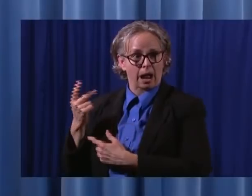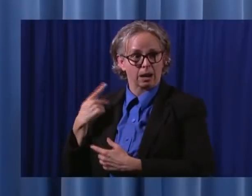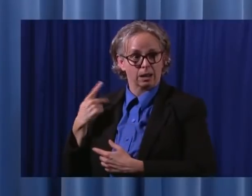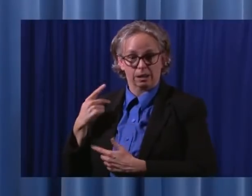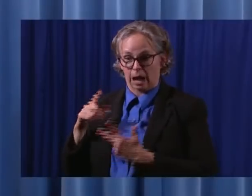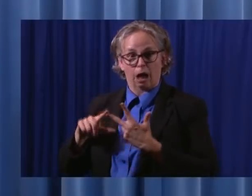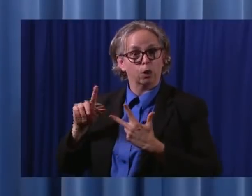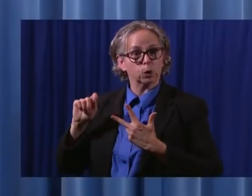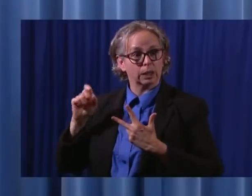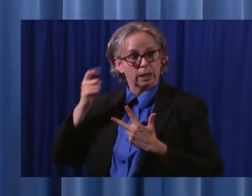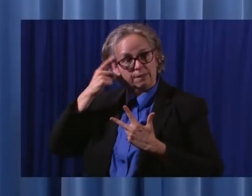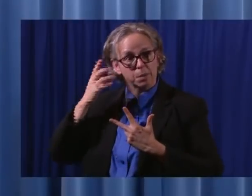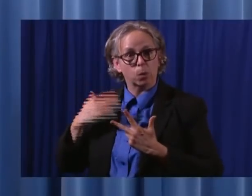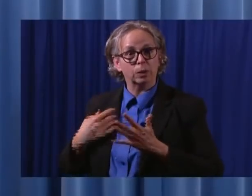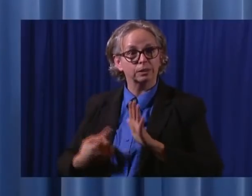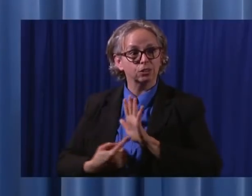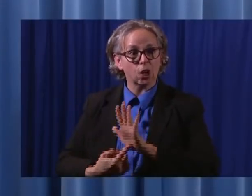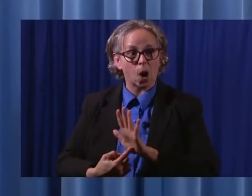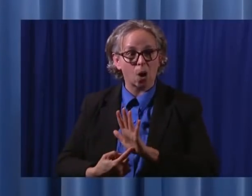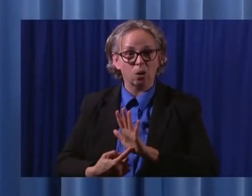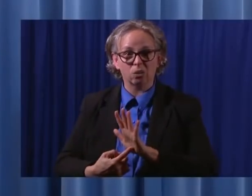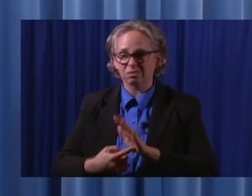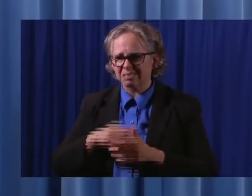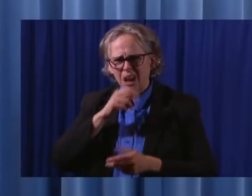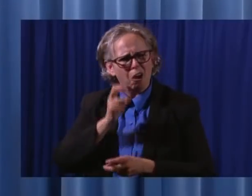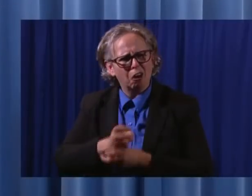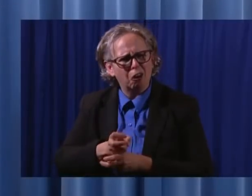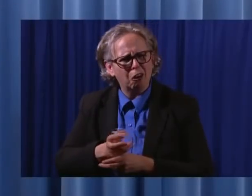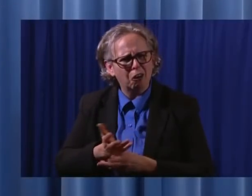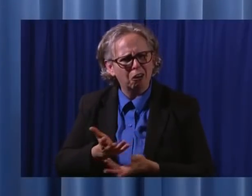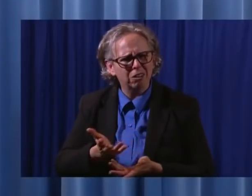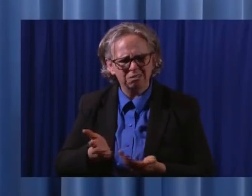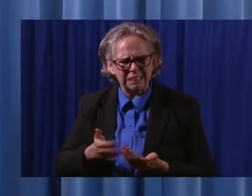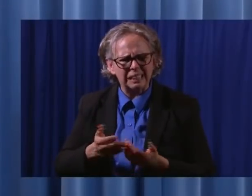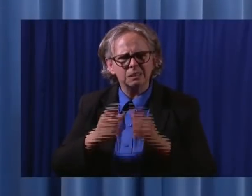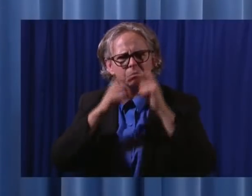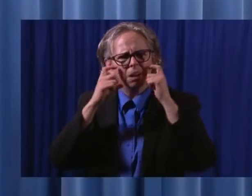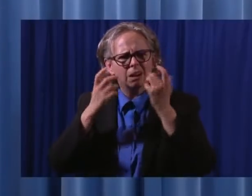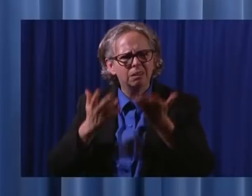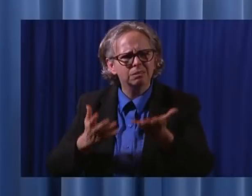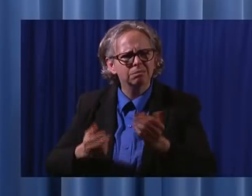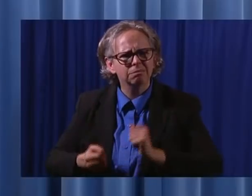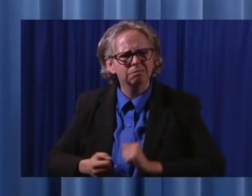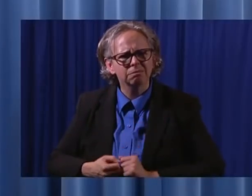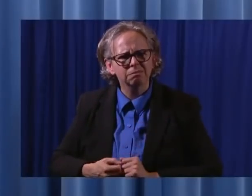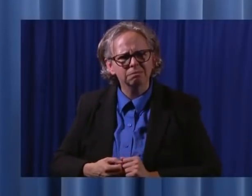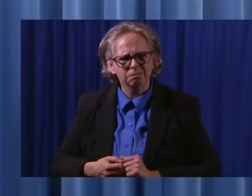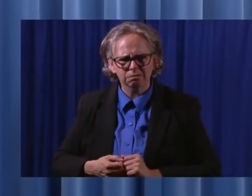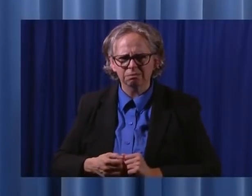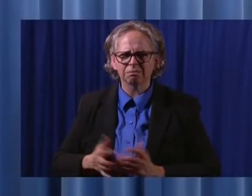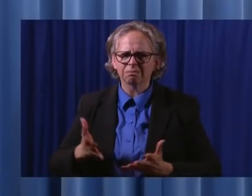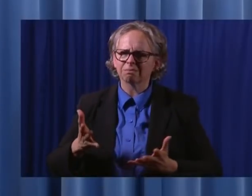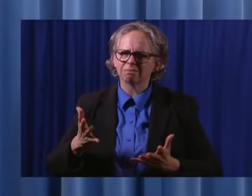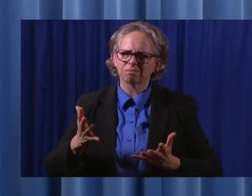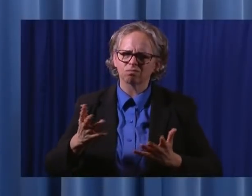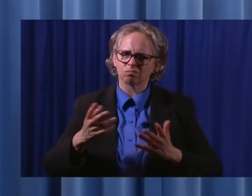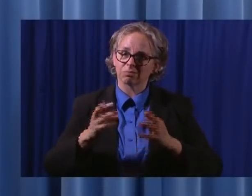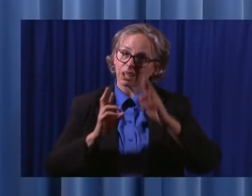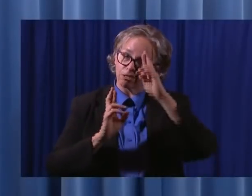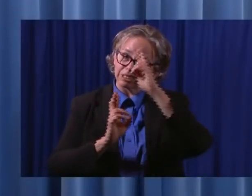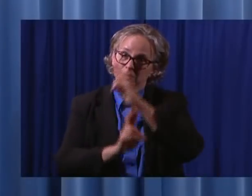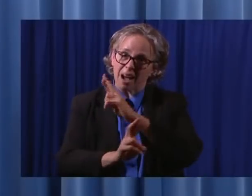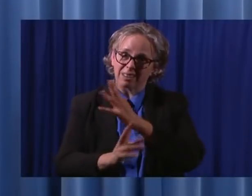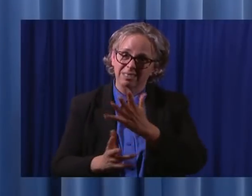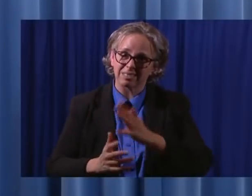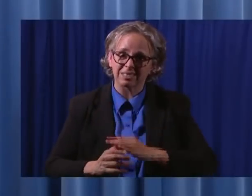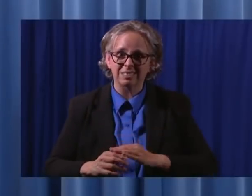this is not tough. This is something that you can do, and it's something you can do for other people, just like wearing a mask is. So we're going to have